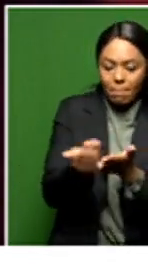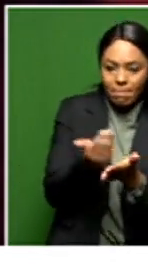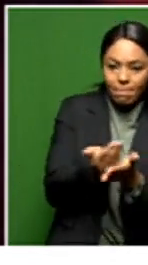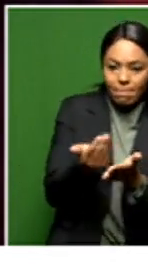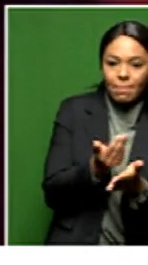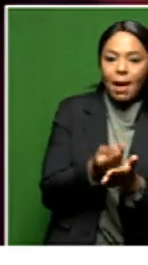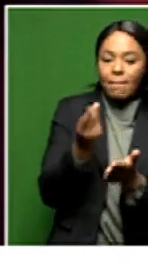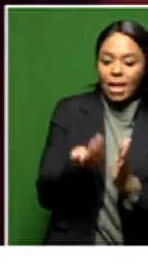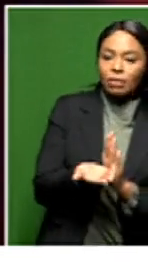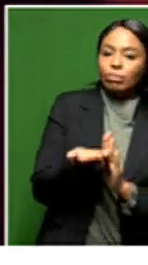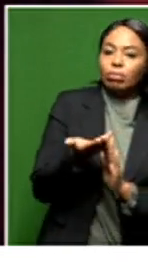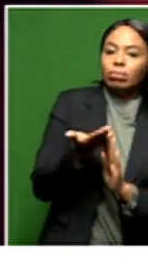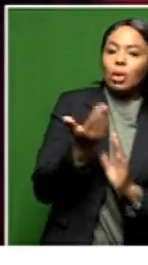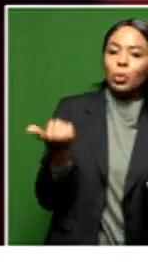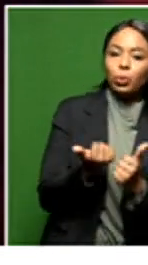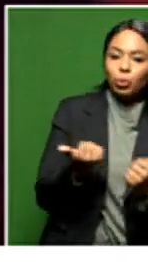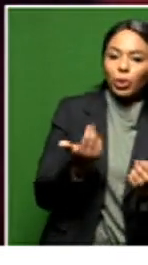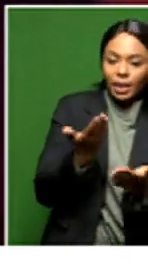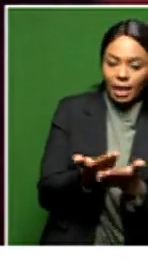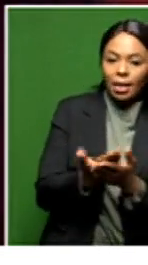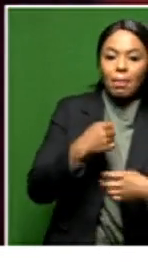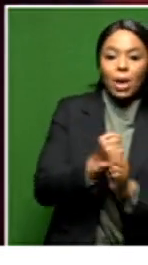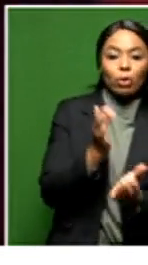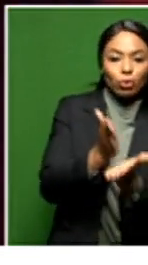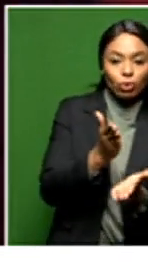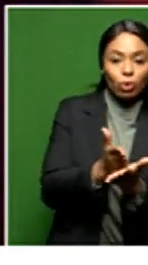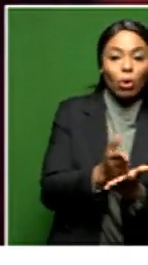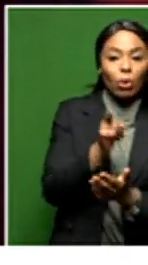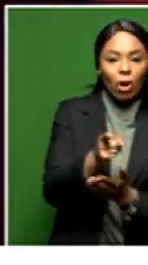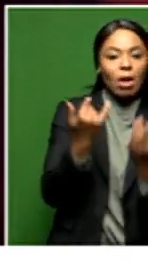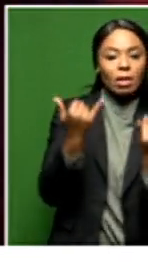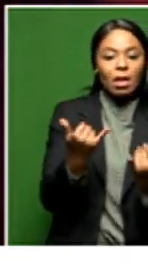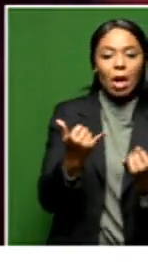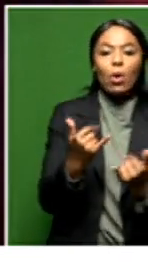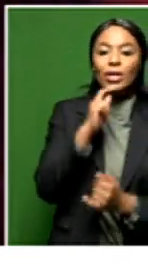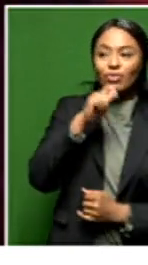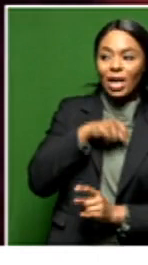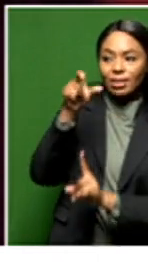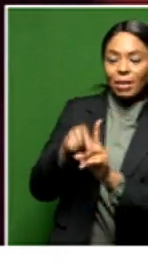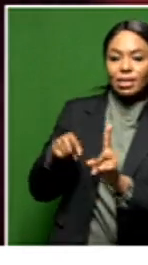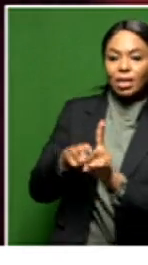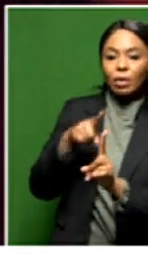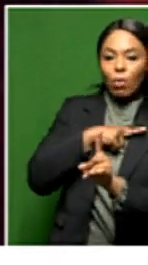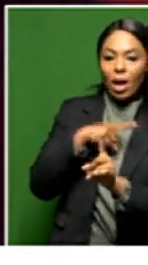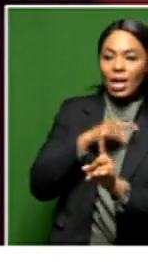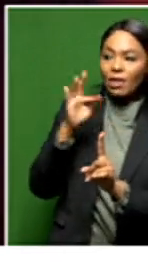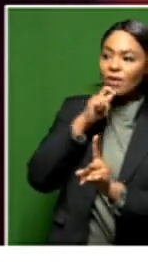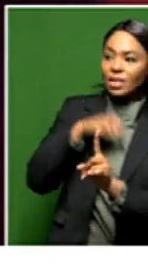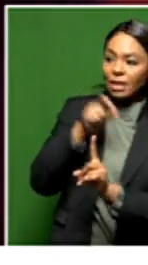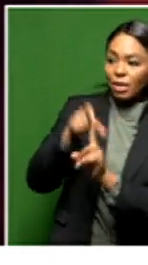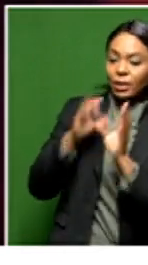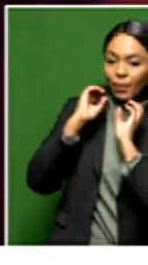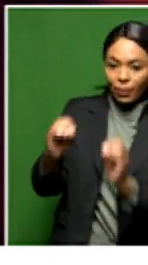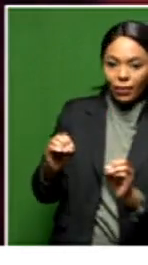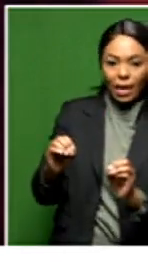who's better at money than you. And you need to make sure that you actually trust that person, because if you don't have trust when it comes to